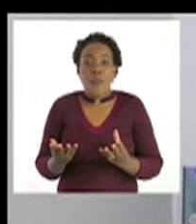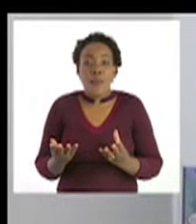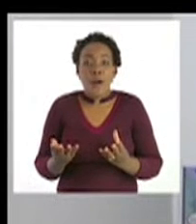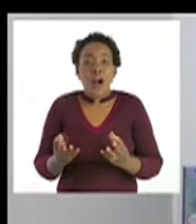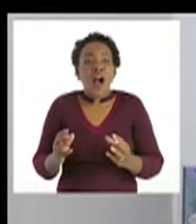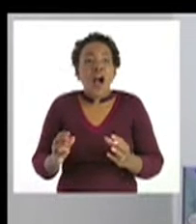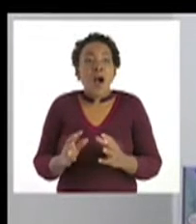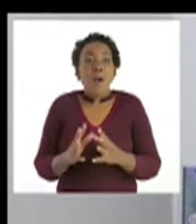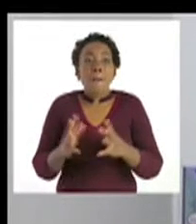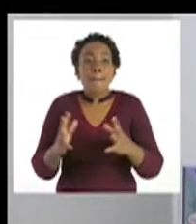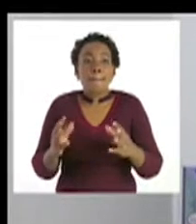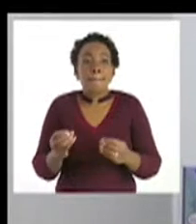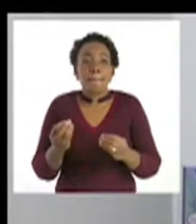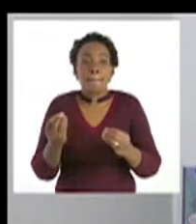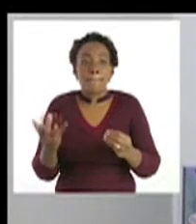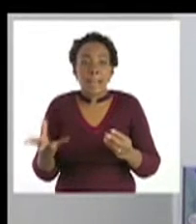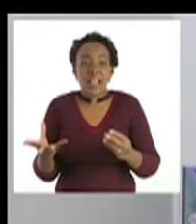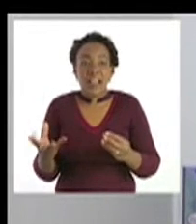many